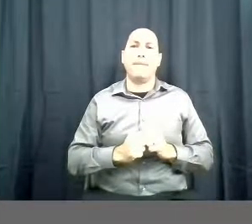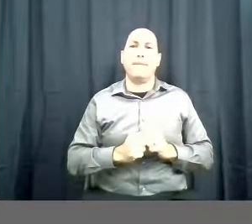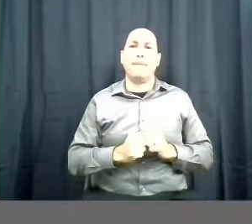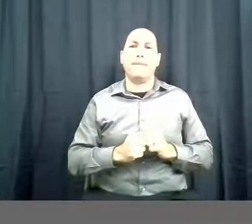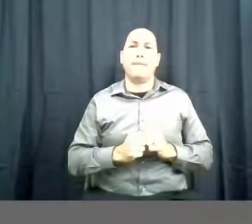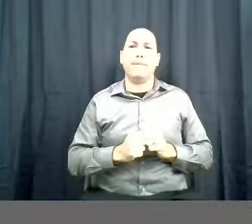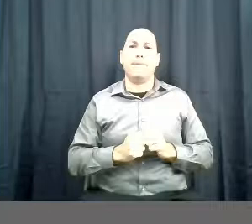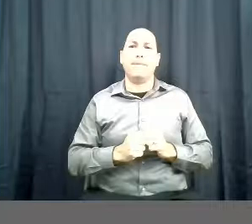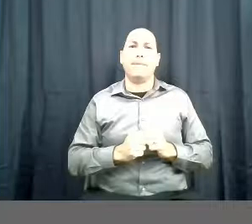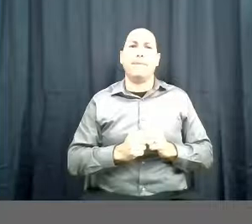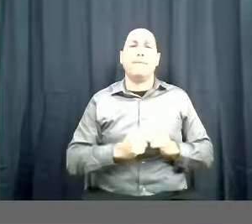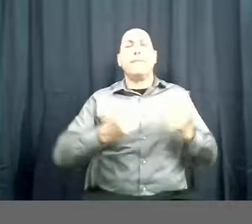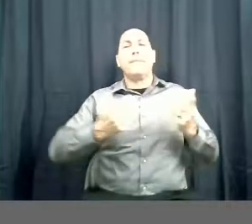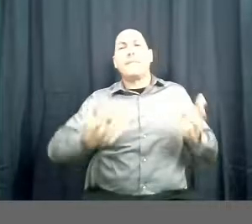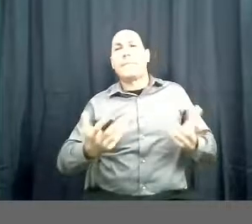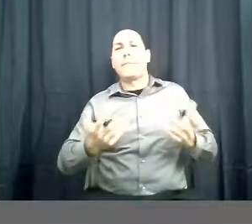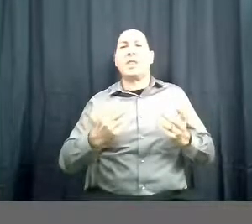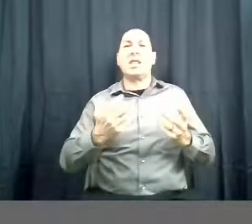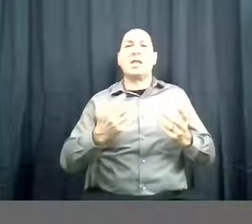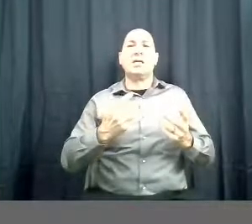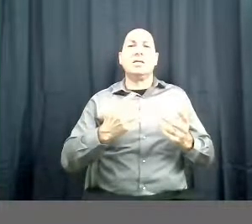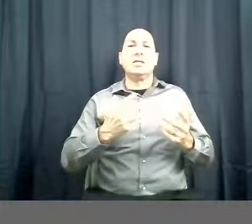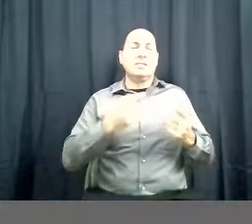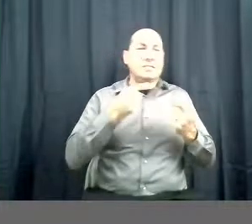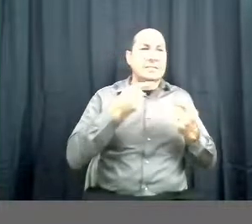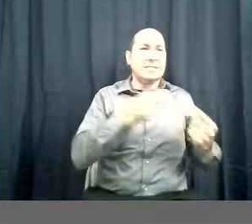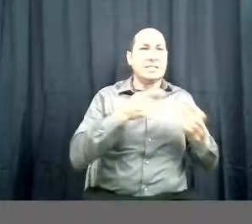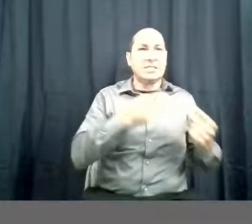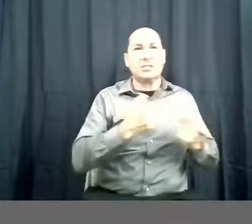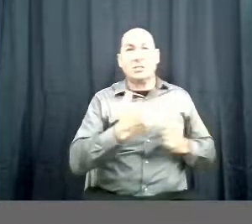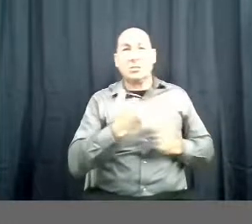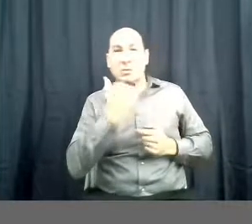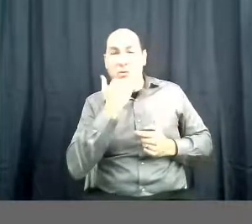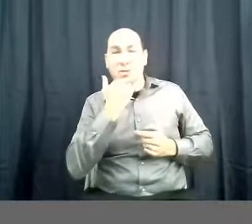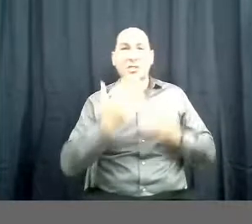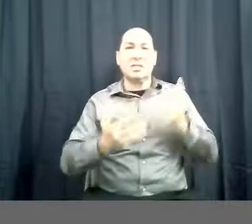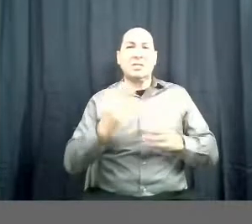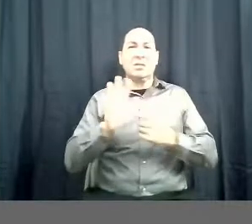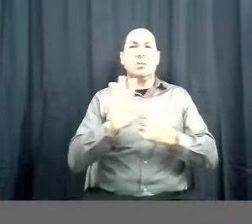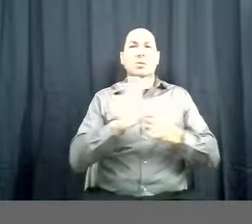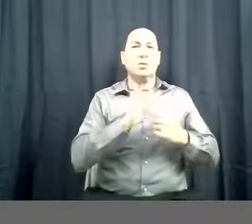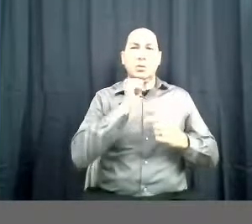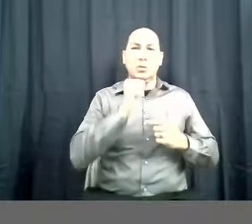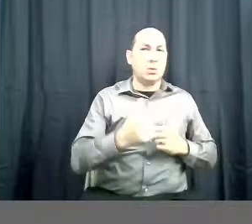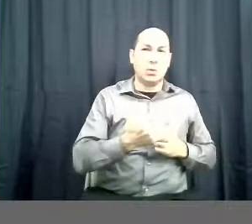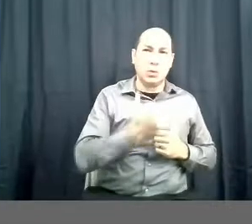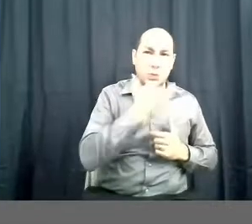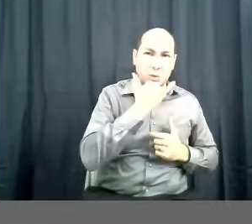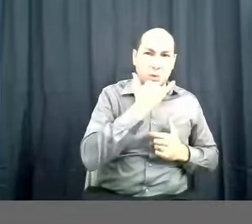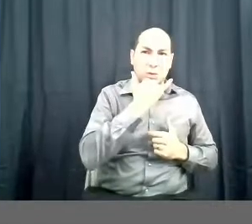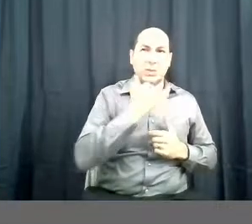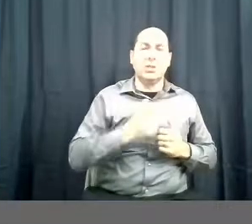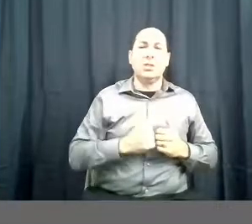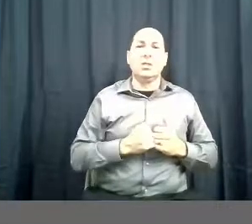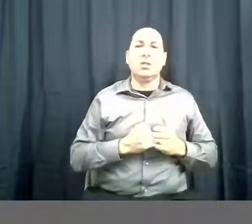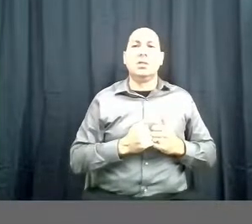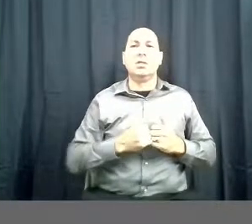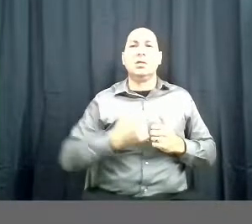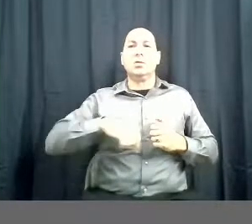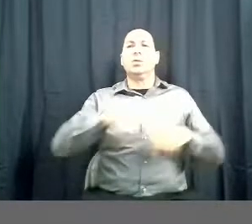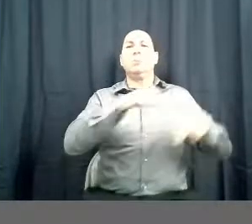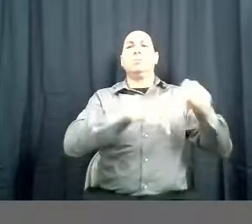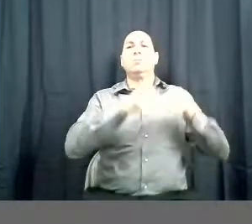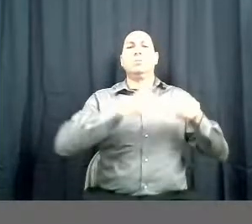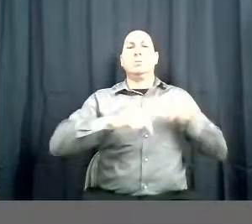issue on being wrong and not reflecting it being corrected, we correct it each and every time. So again, you go back to the previous